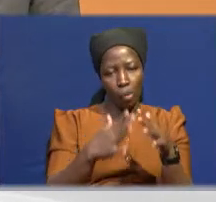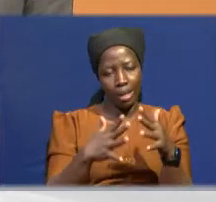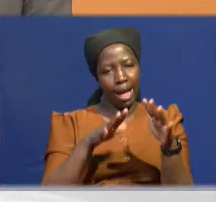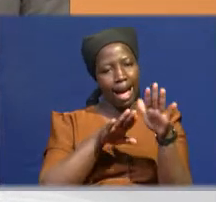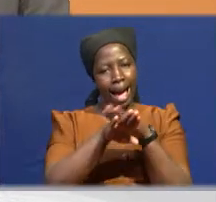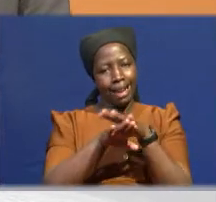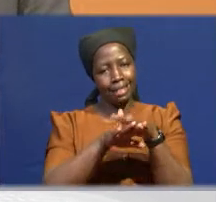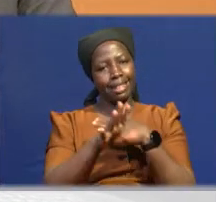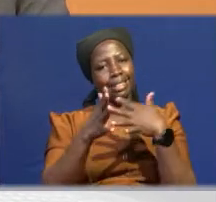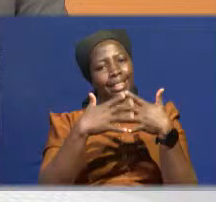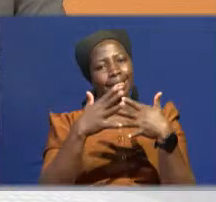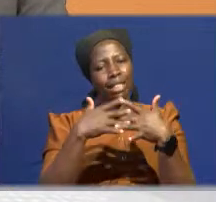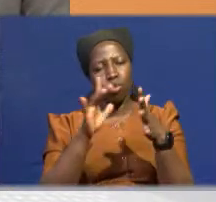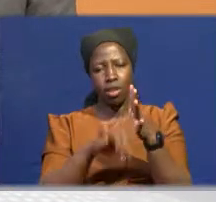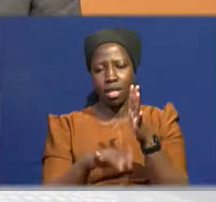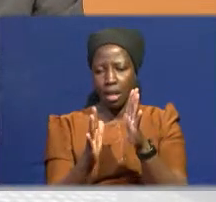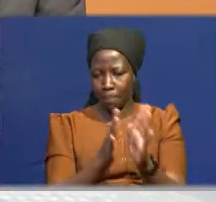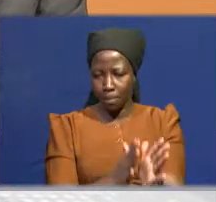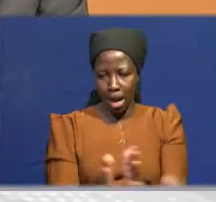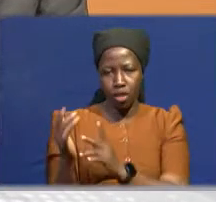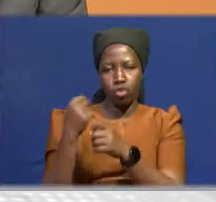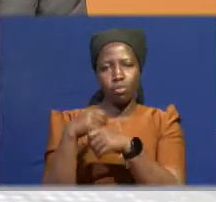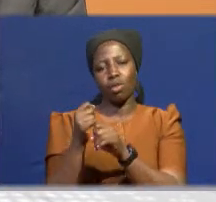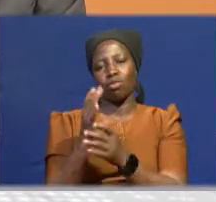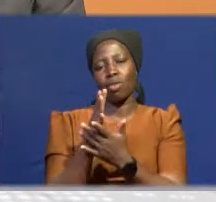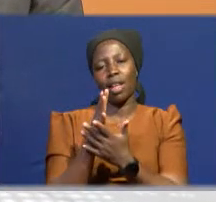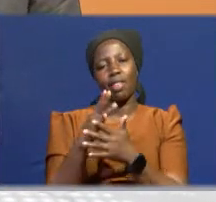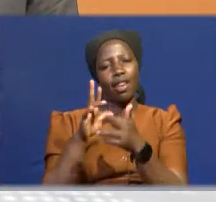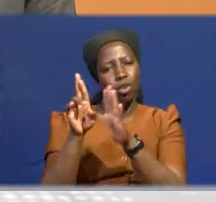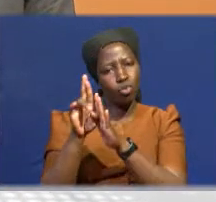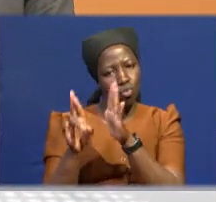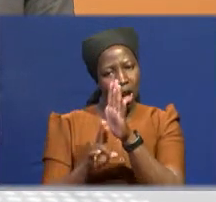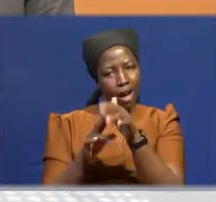gate. What's the plan to make sure that this is adhered to?